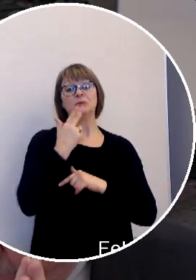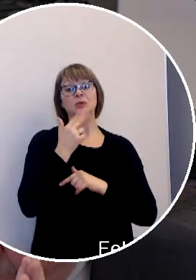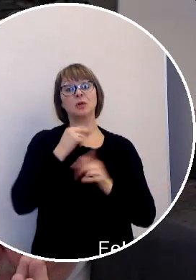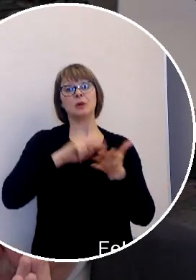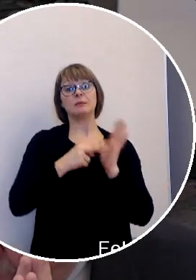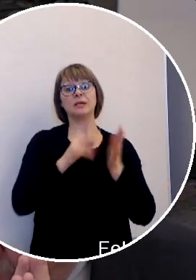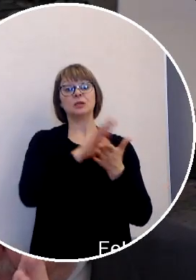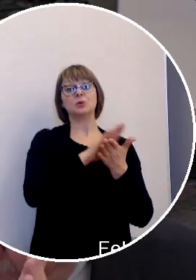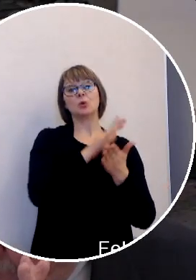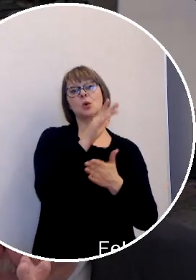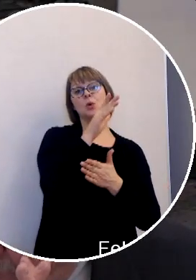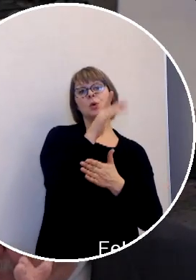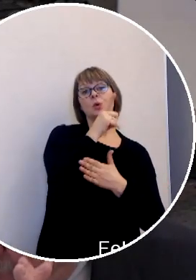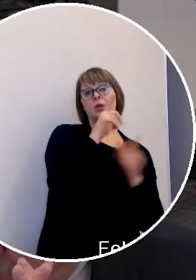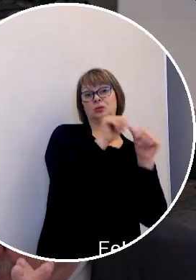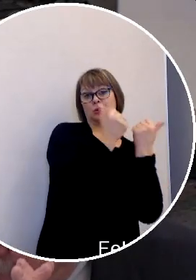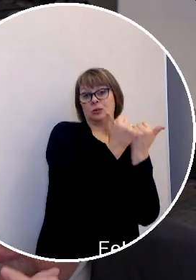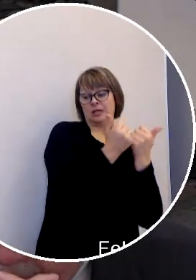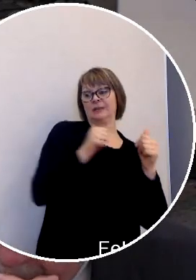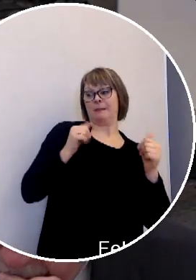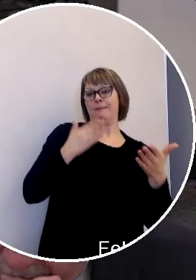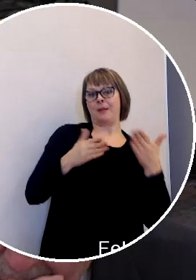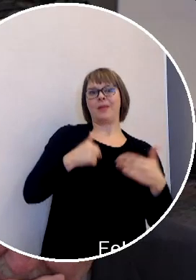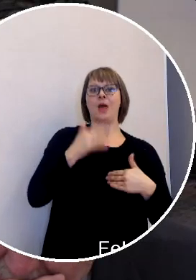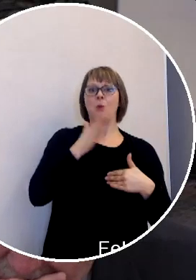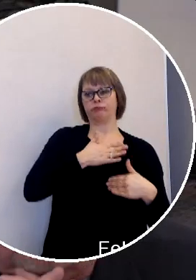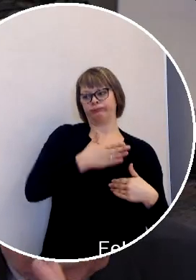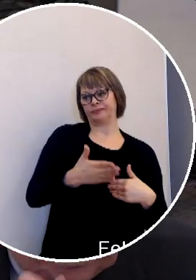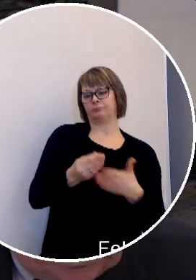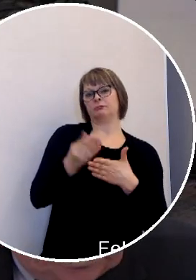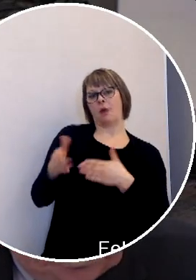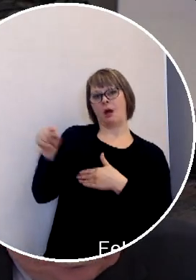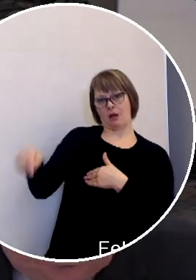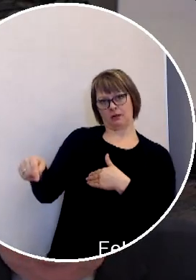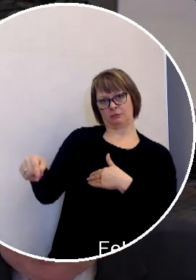School Lunch Association and others to purchase.